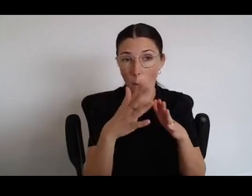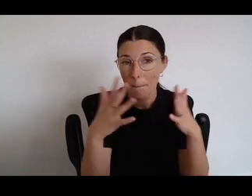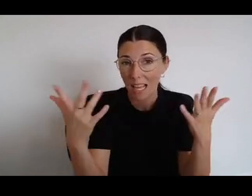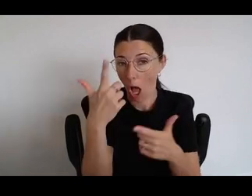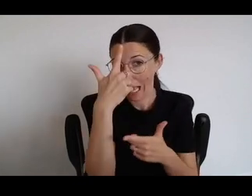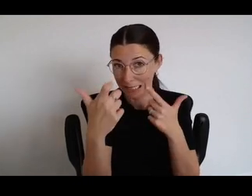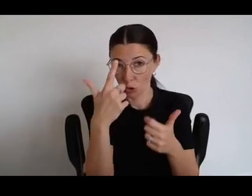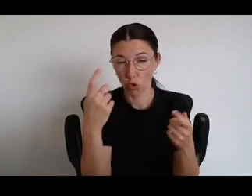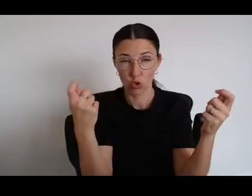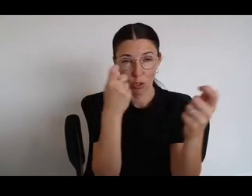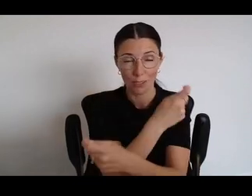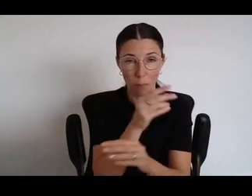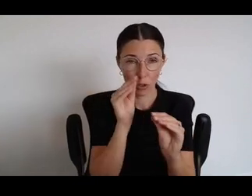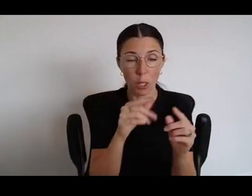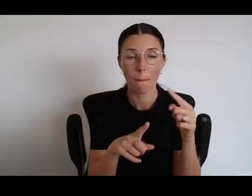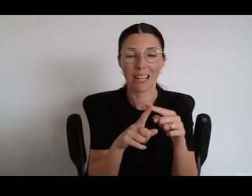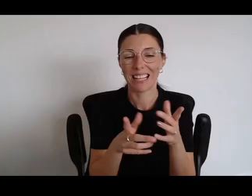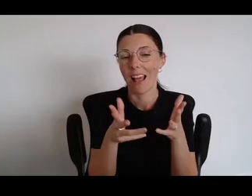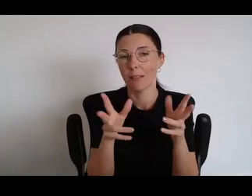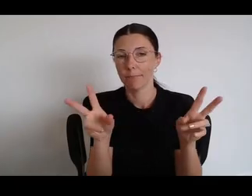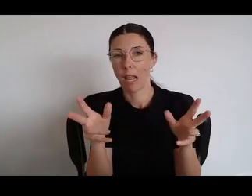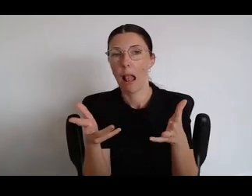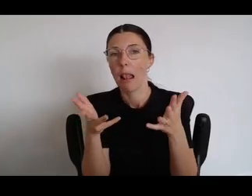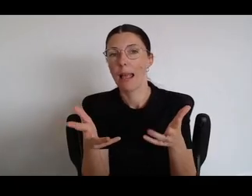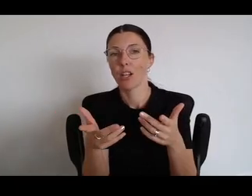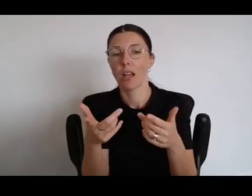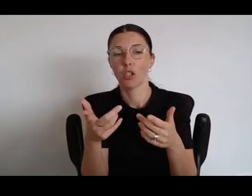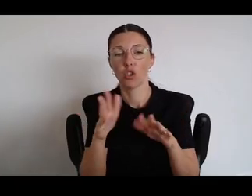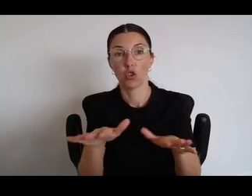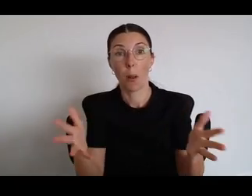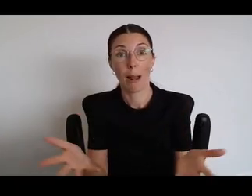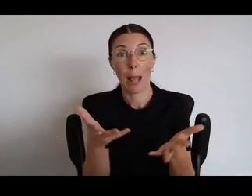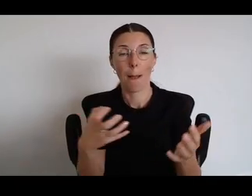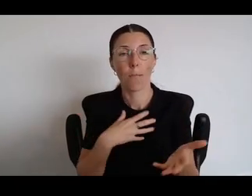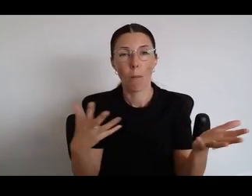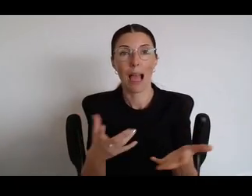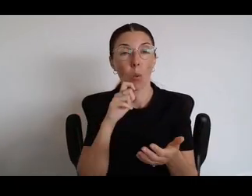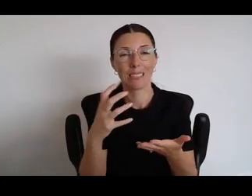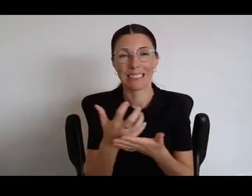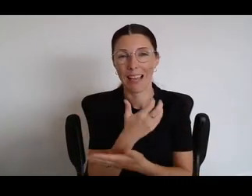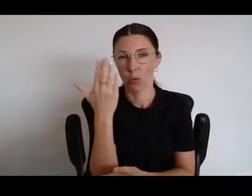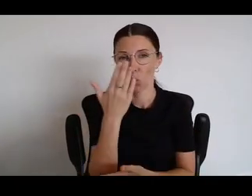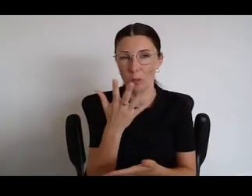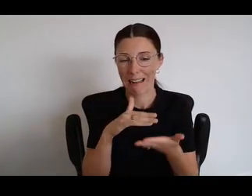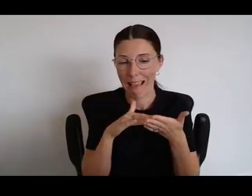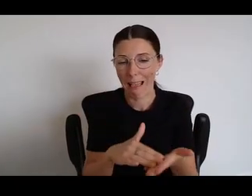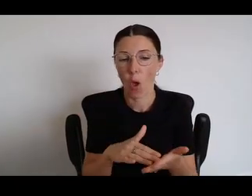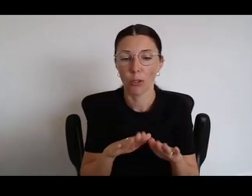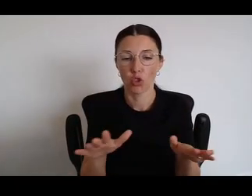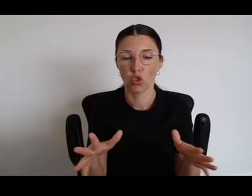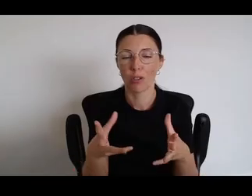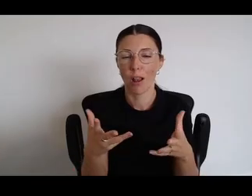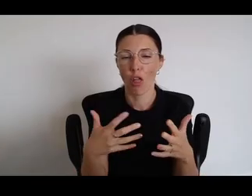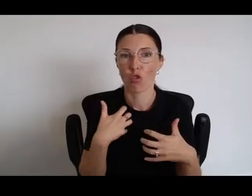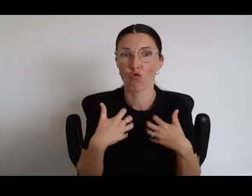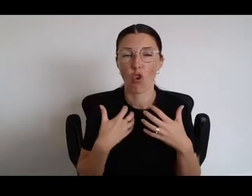Let the Children Play, How More Play Will Save Our Schools and Help Children Thrive, which I'm sure is very familiar to many of you here with us